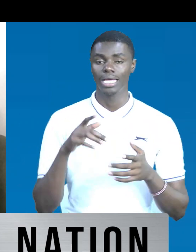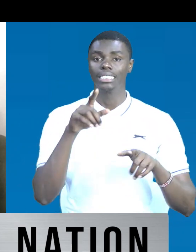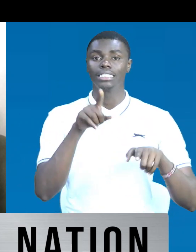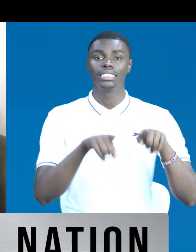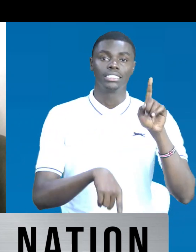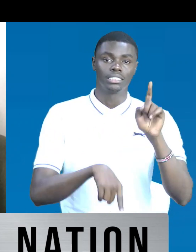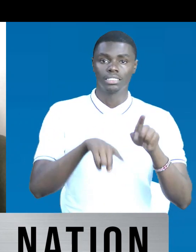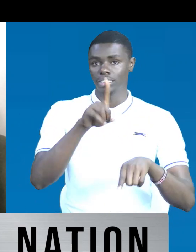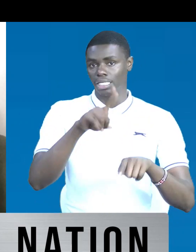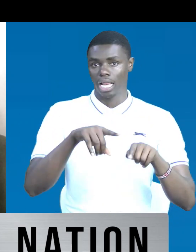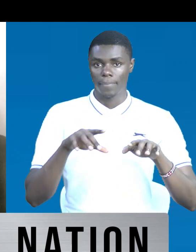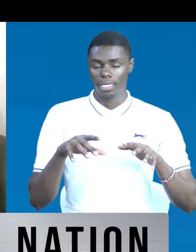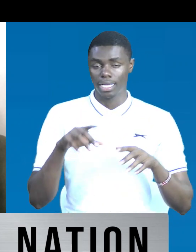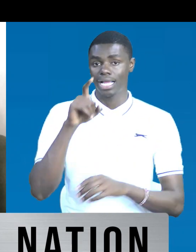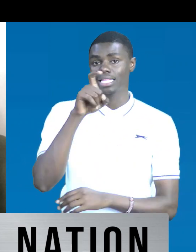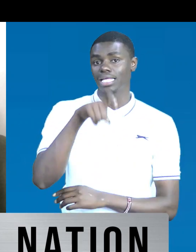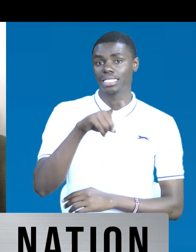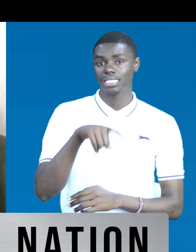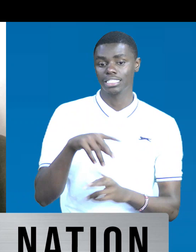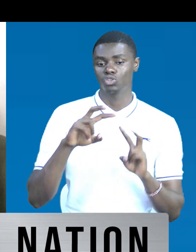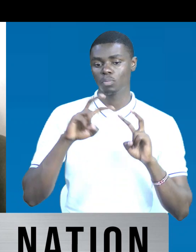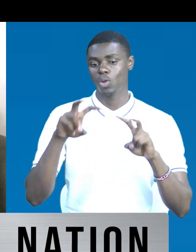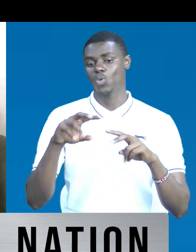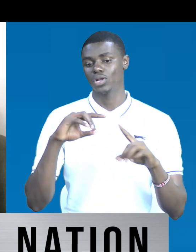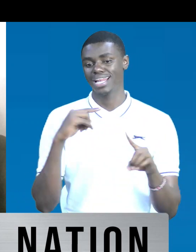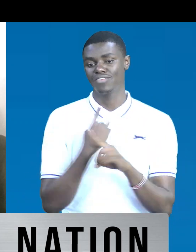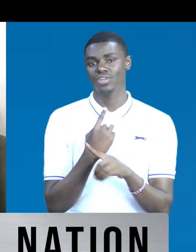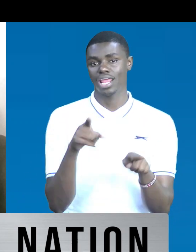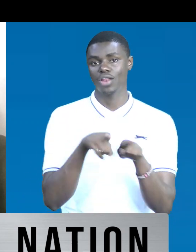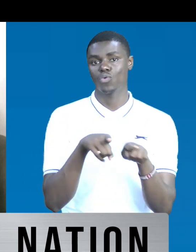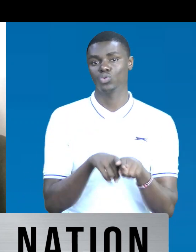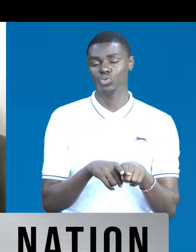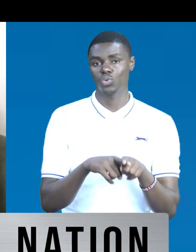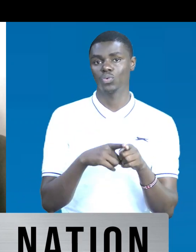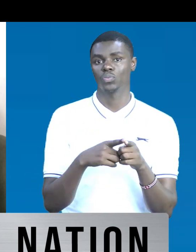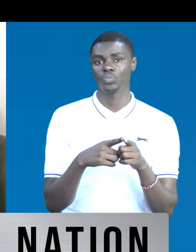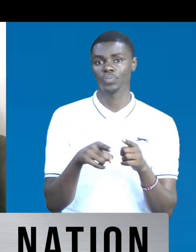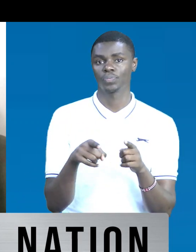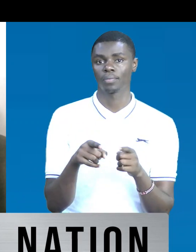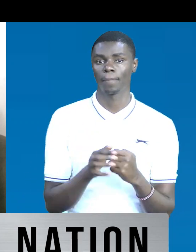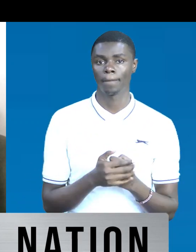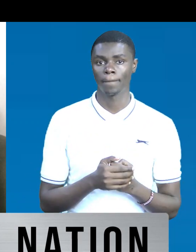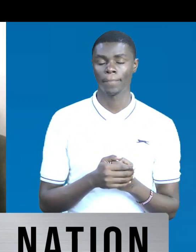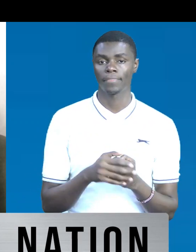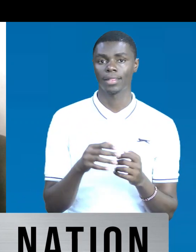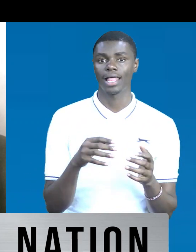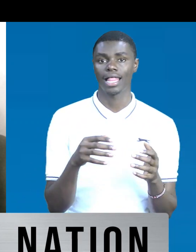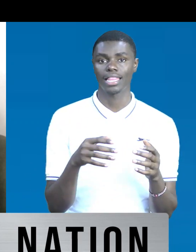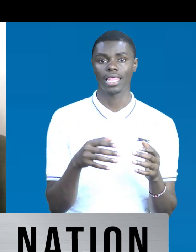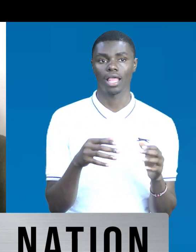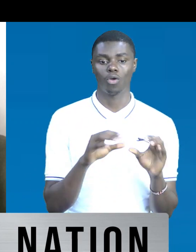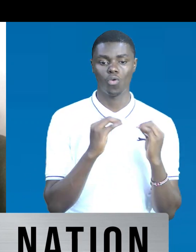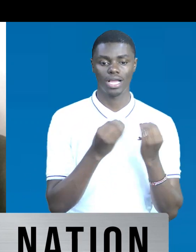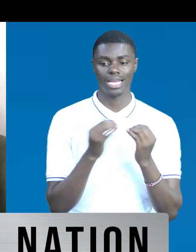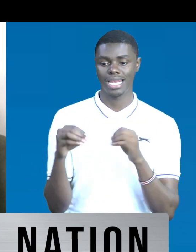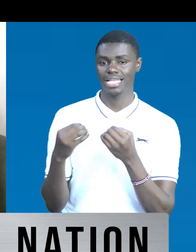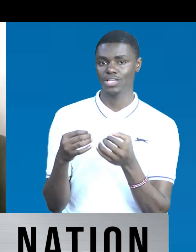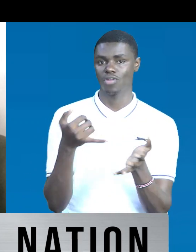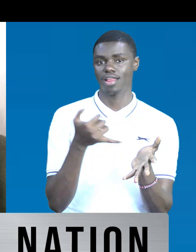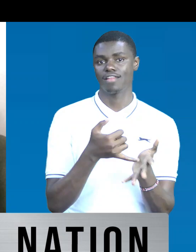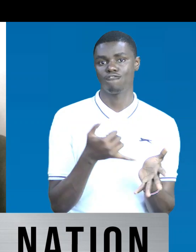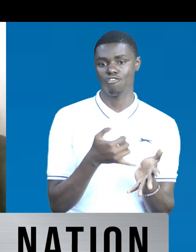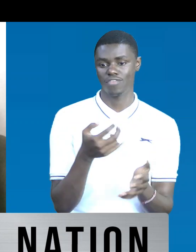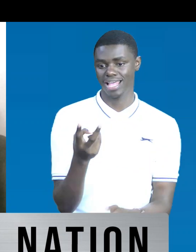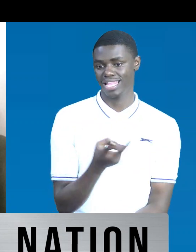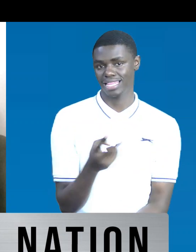dynamic that needs to be looked at differently, and also you look at the kind of parties involved in this kind of